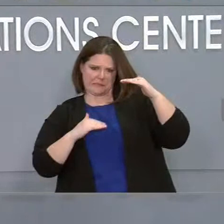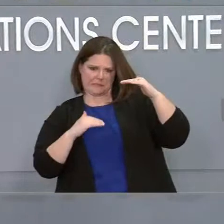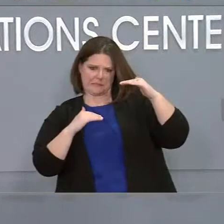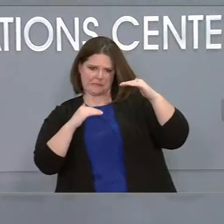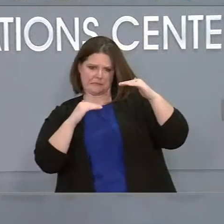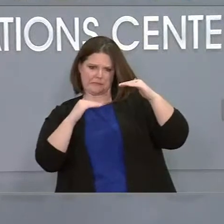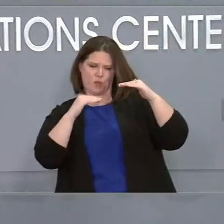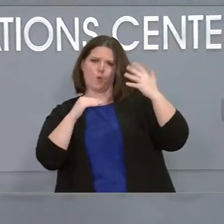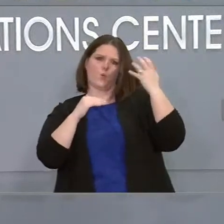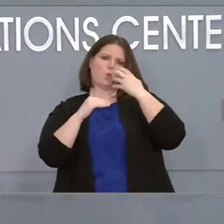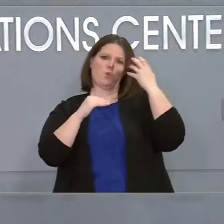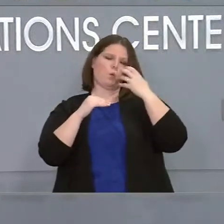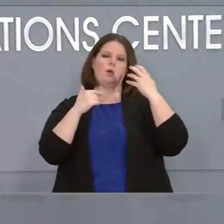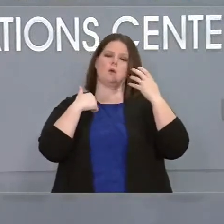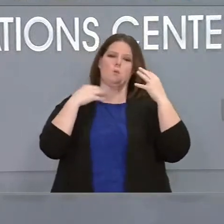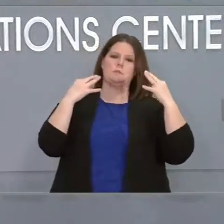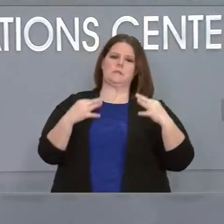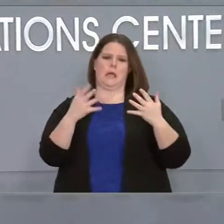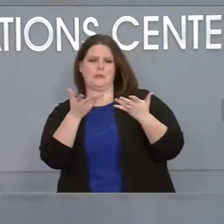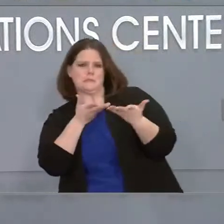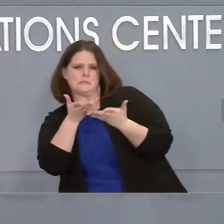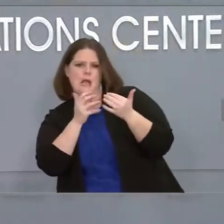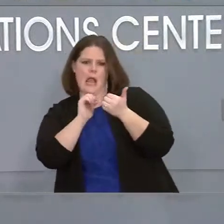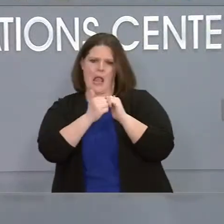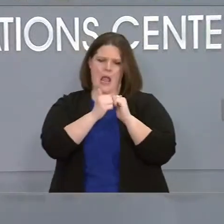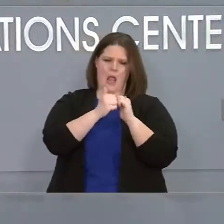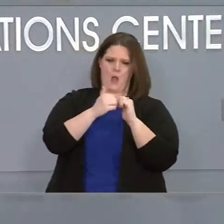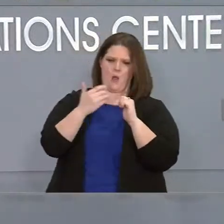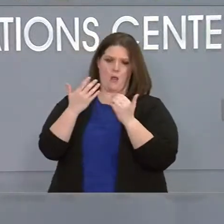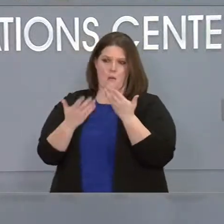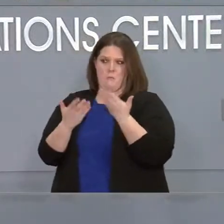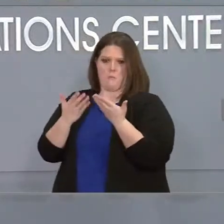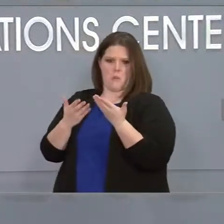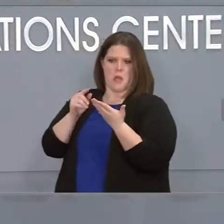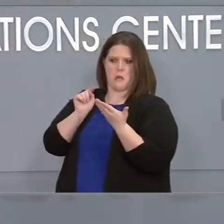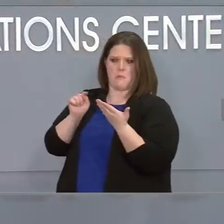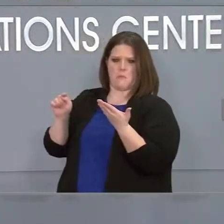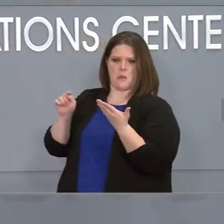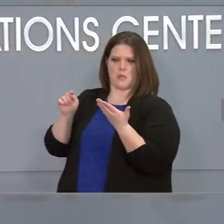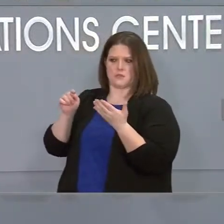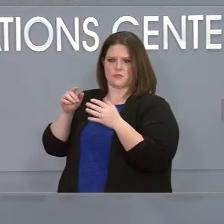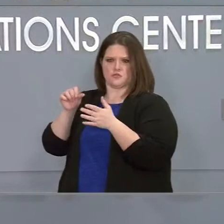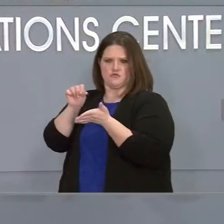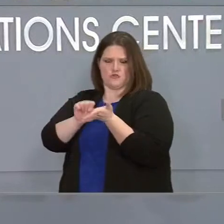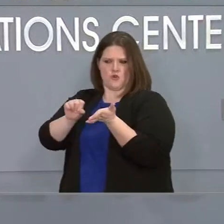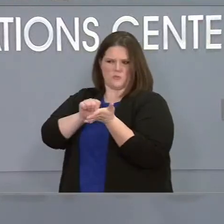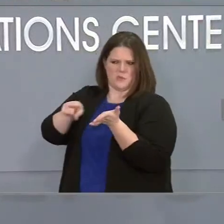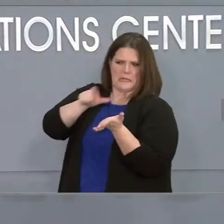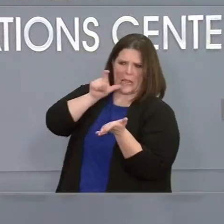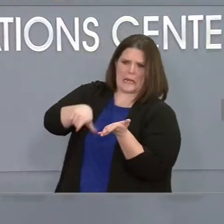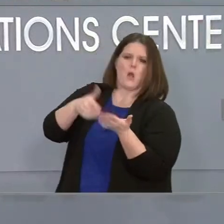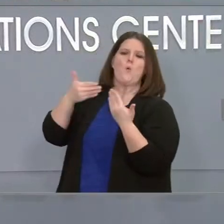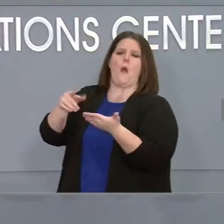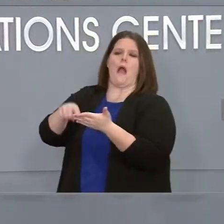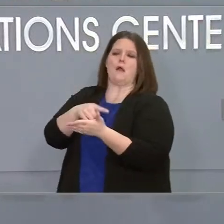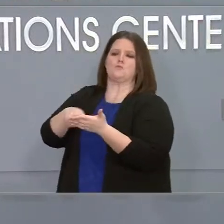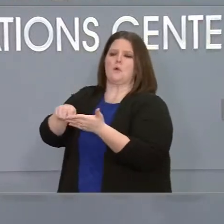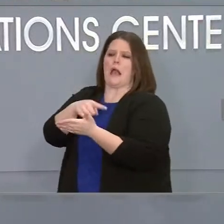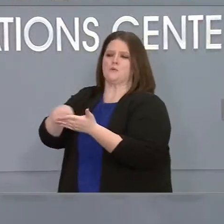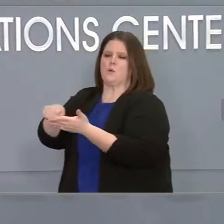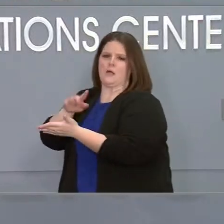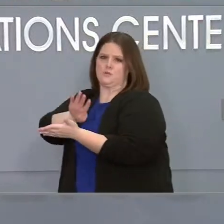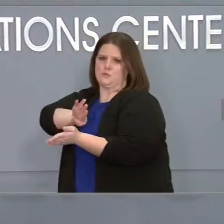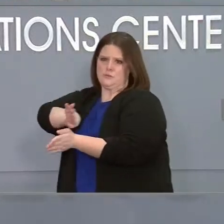uncomfortably high, then work with them on cutting back on elective surgeries and making decisions to make sure that we have the hospital